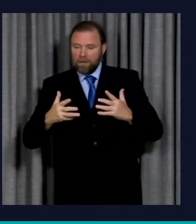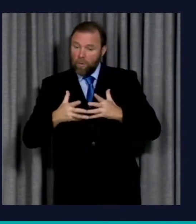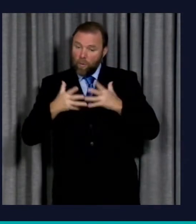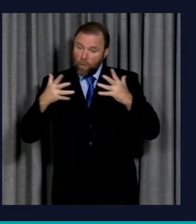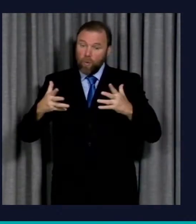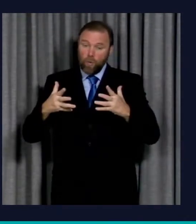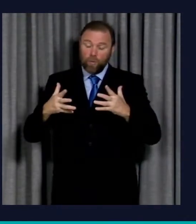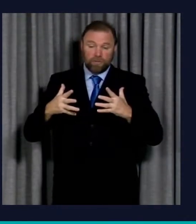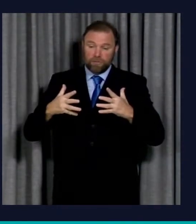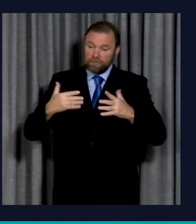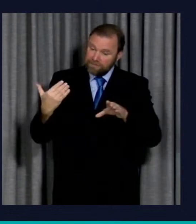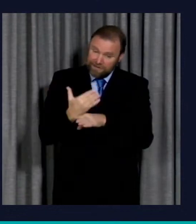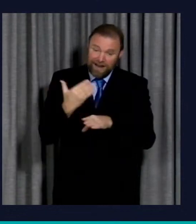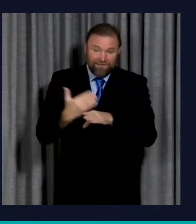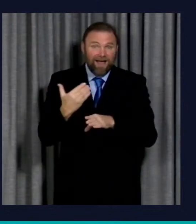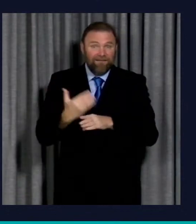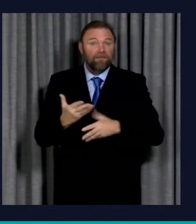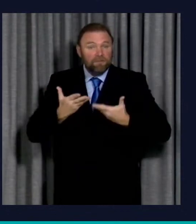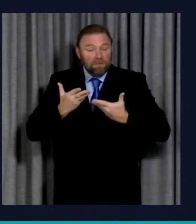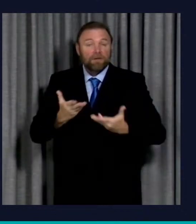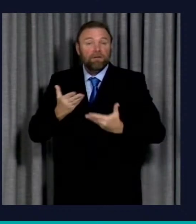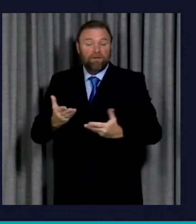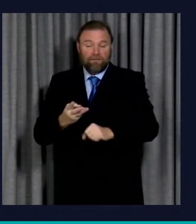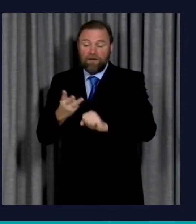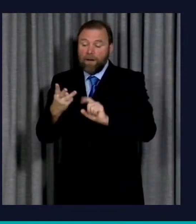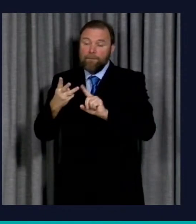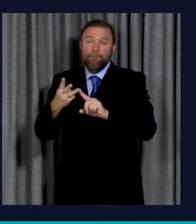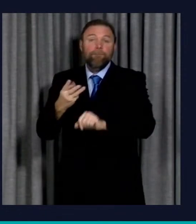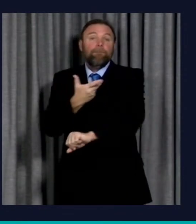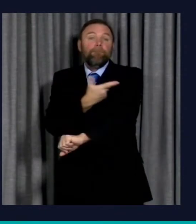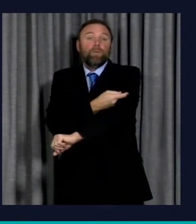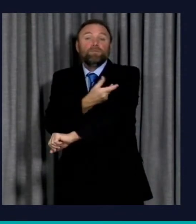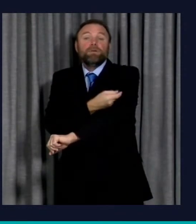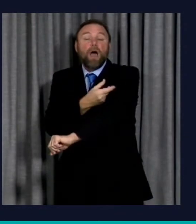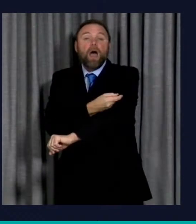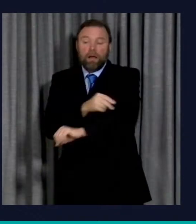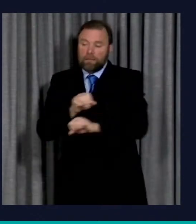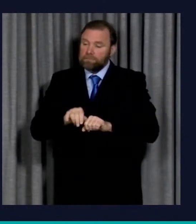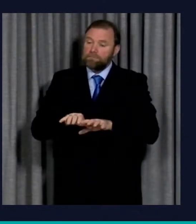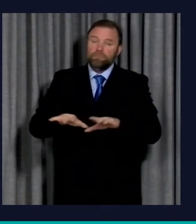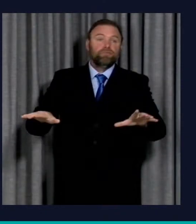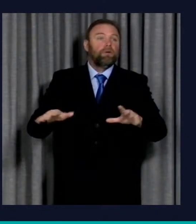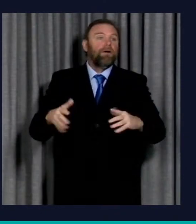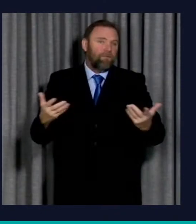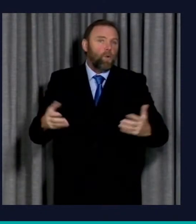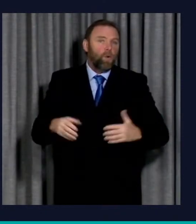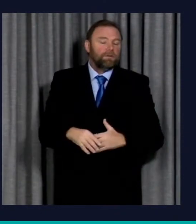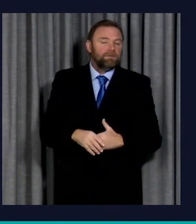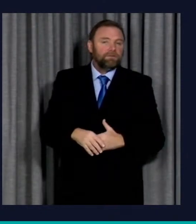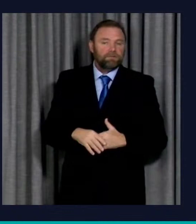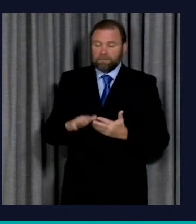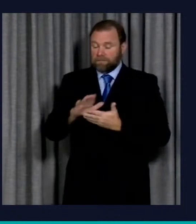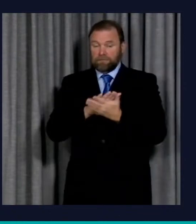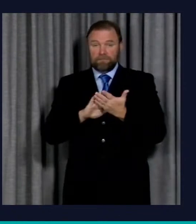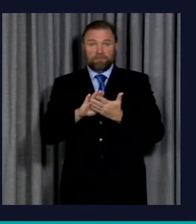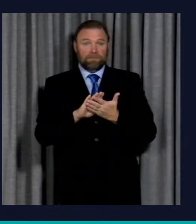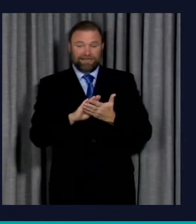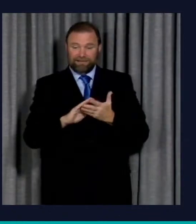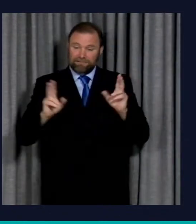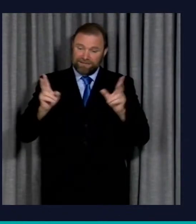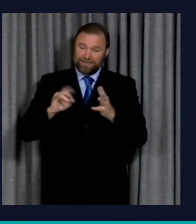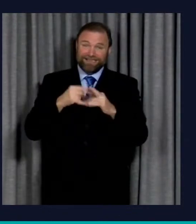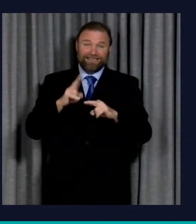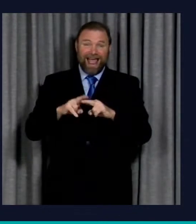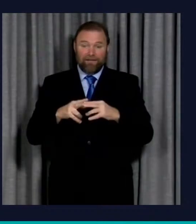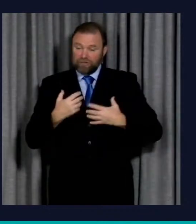effort to offer a booster vaccine to every eligible adult in Wales before the end of this